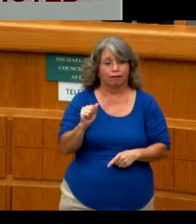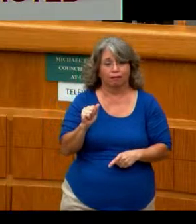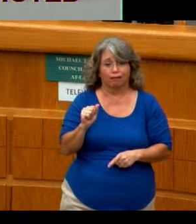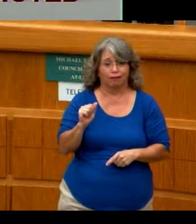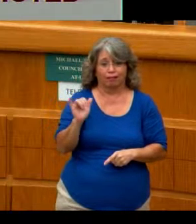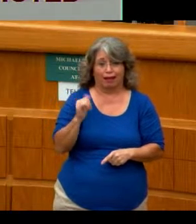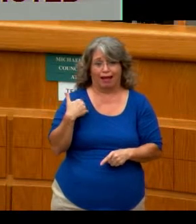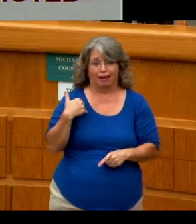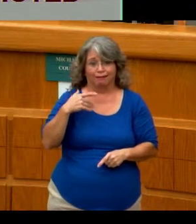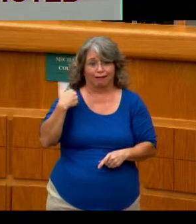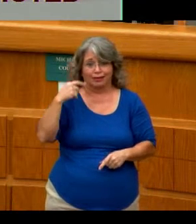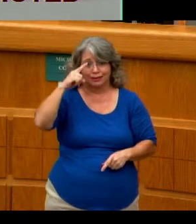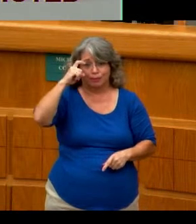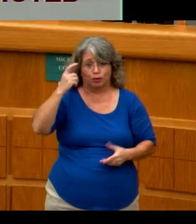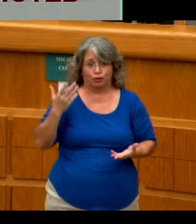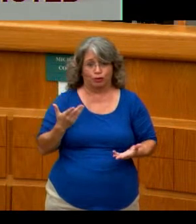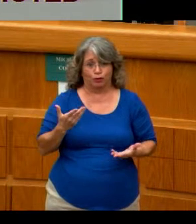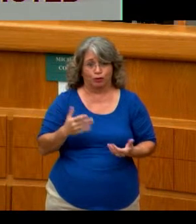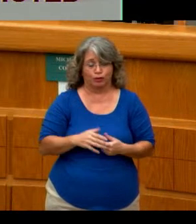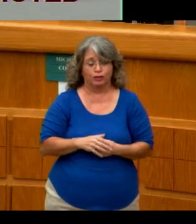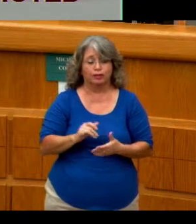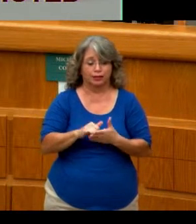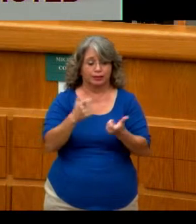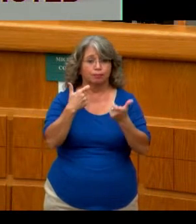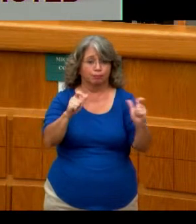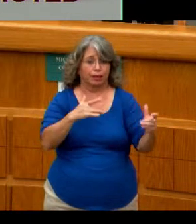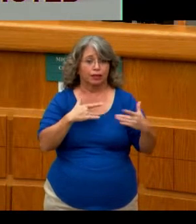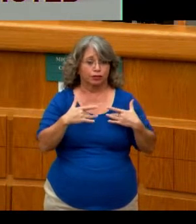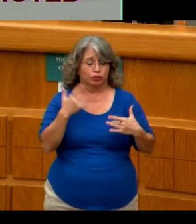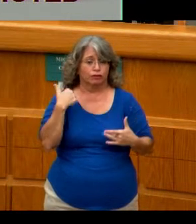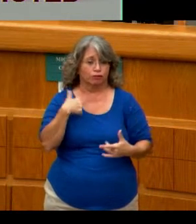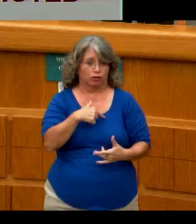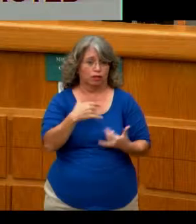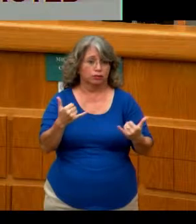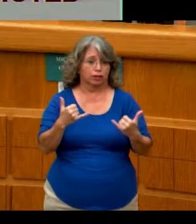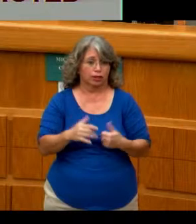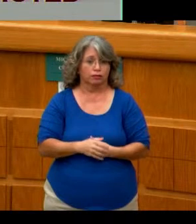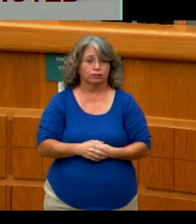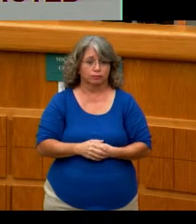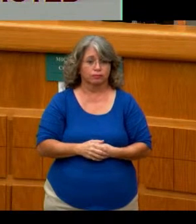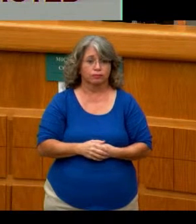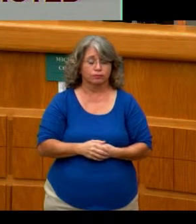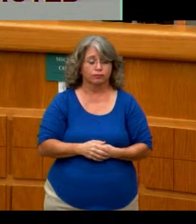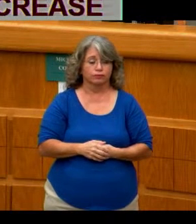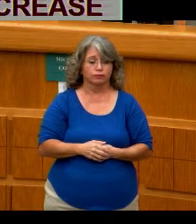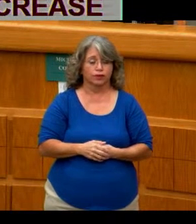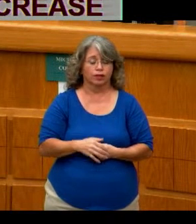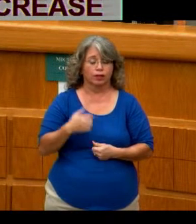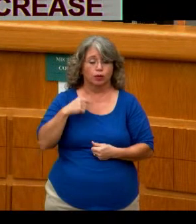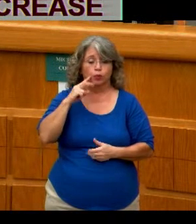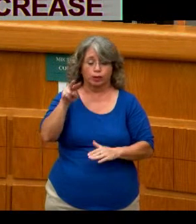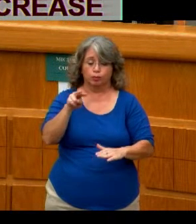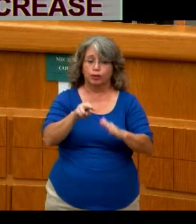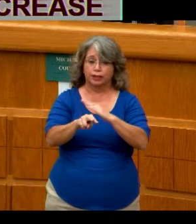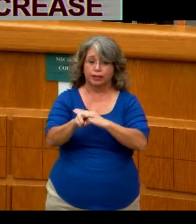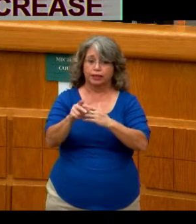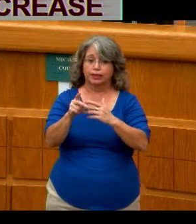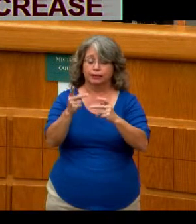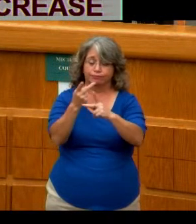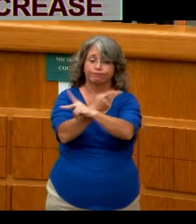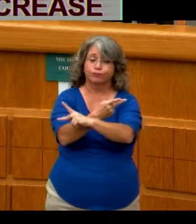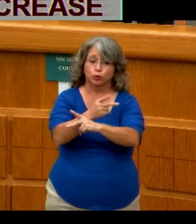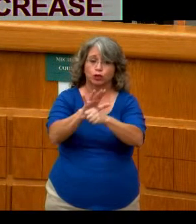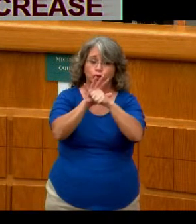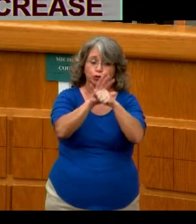summer when we get into December if we keep going the way that we're headed now. So this is a real large concern for us right